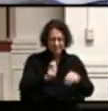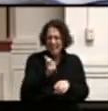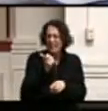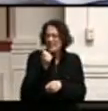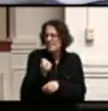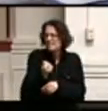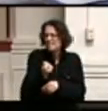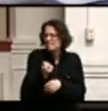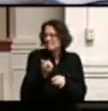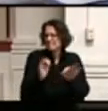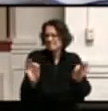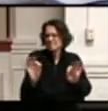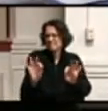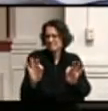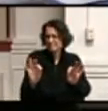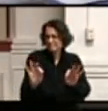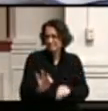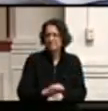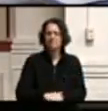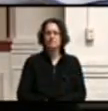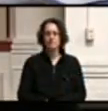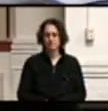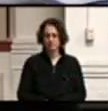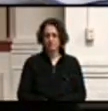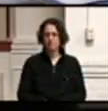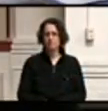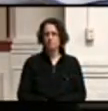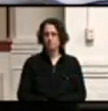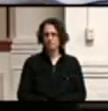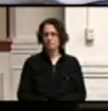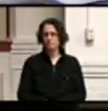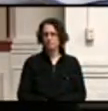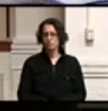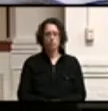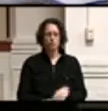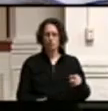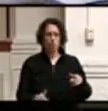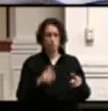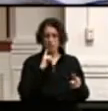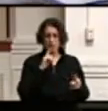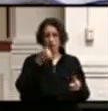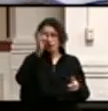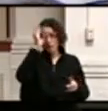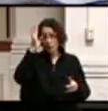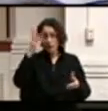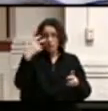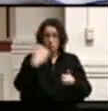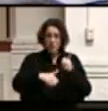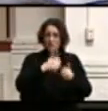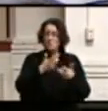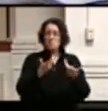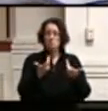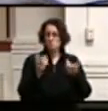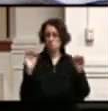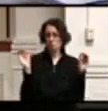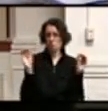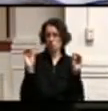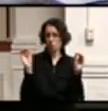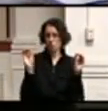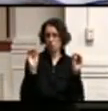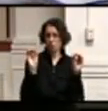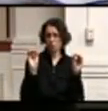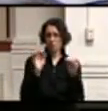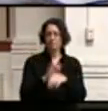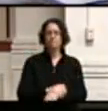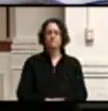2 environmental inspection to lead us to believe that we have any significant problems. That said, what that means